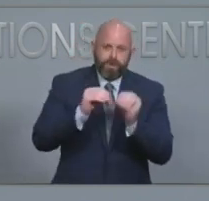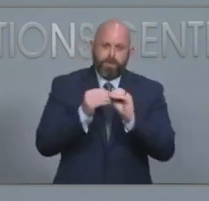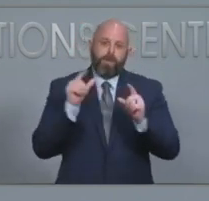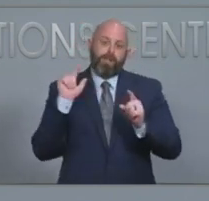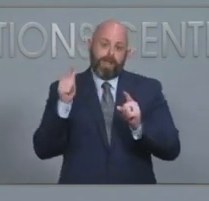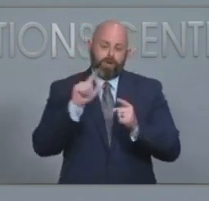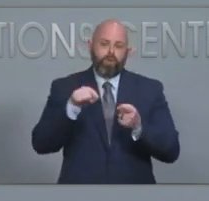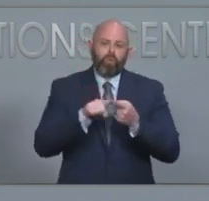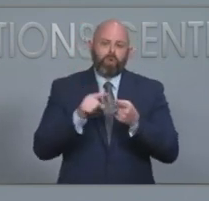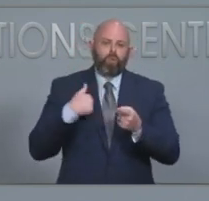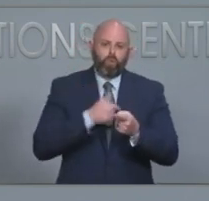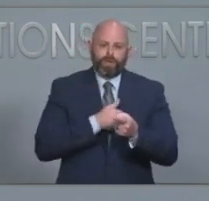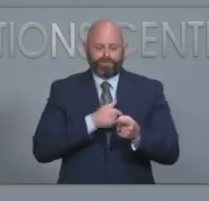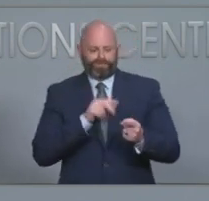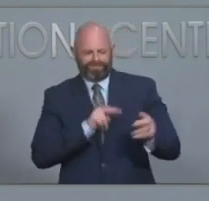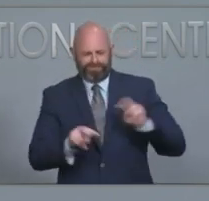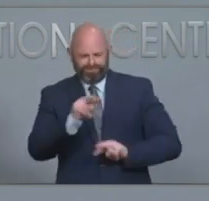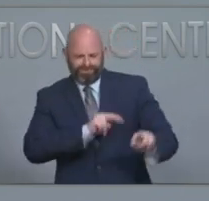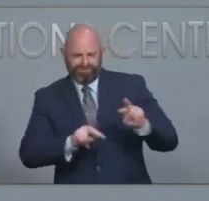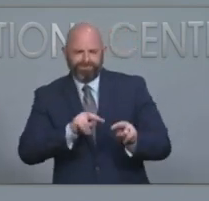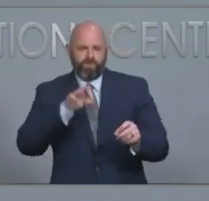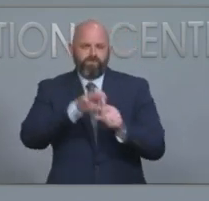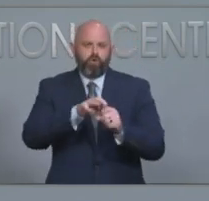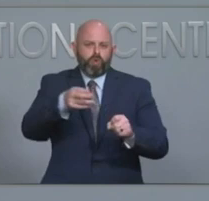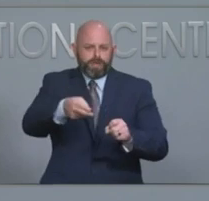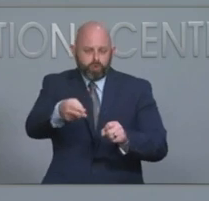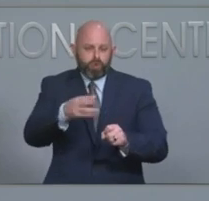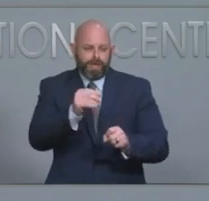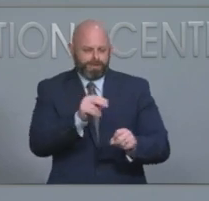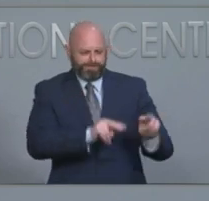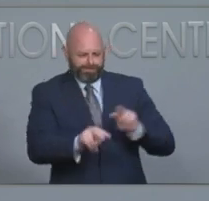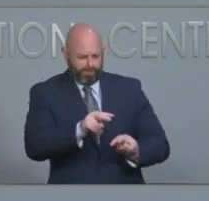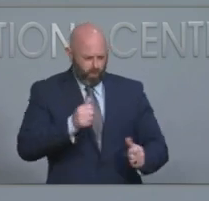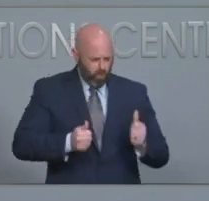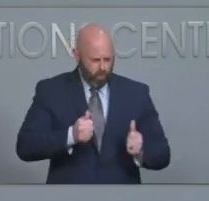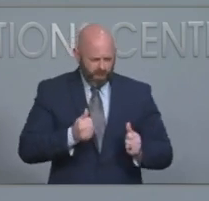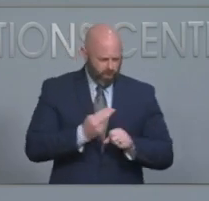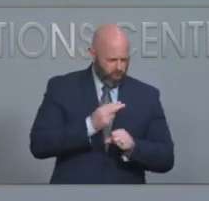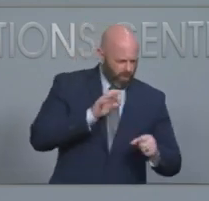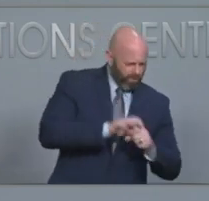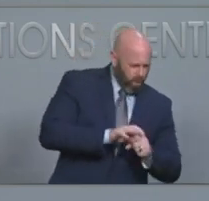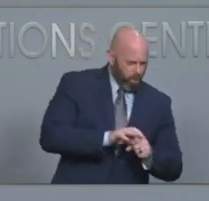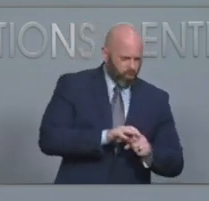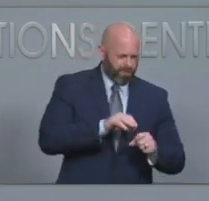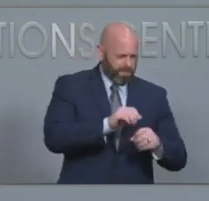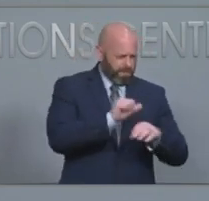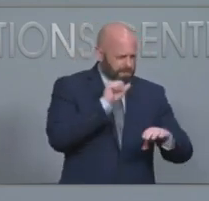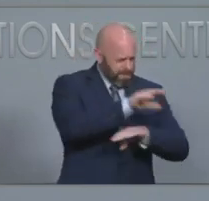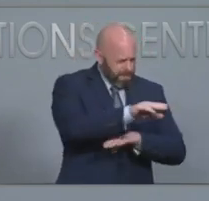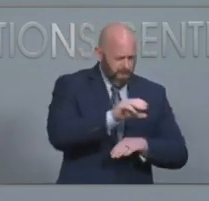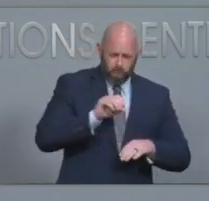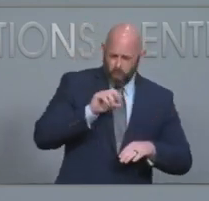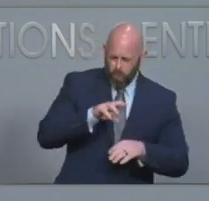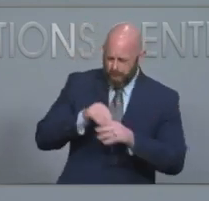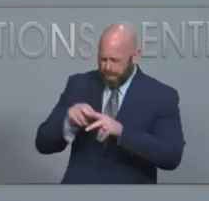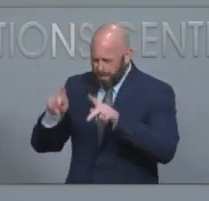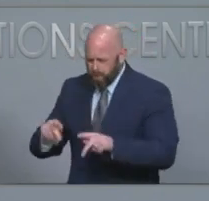do our voter history and account for the voting method of the various voters.